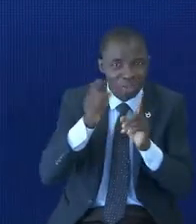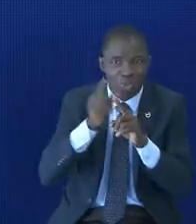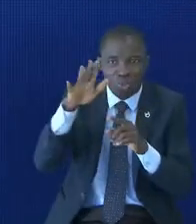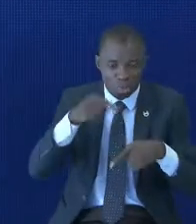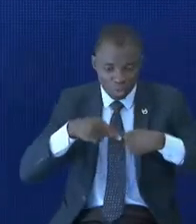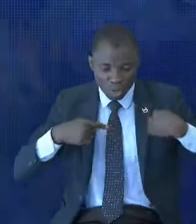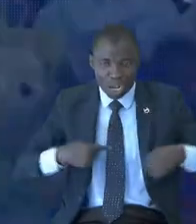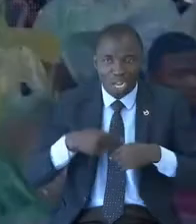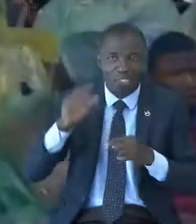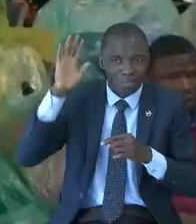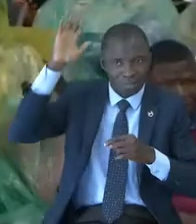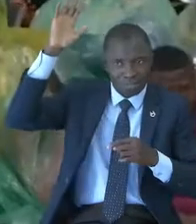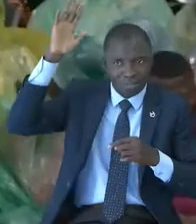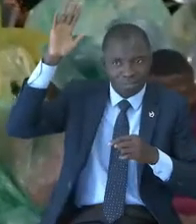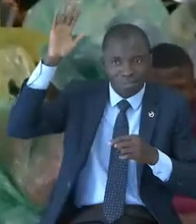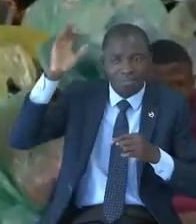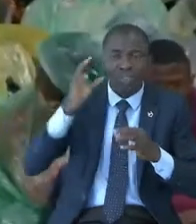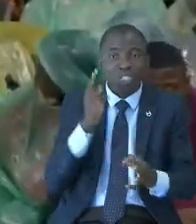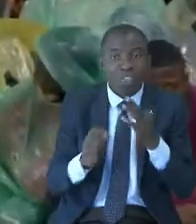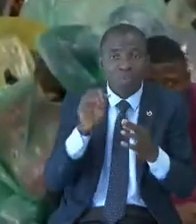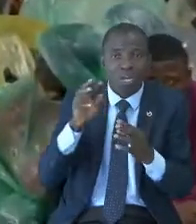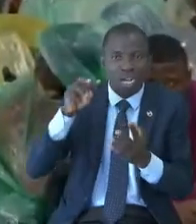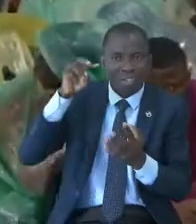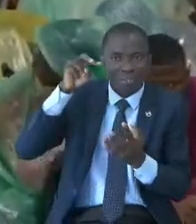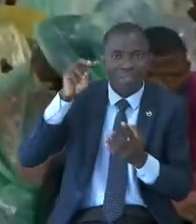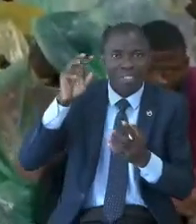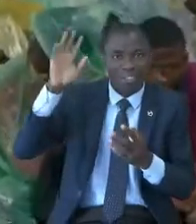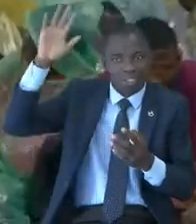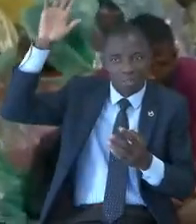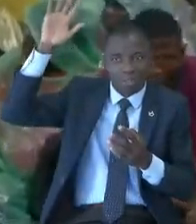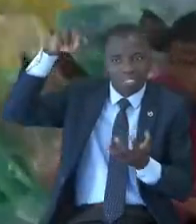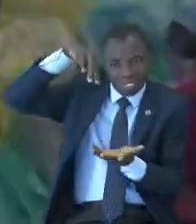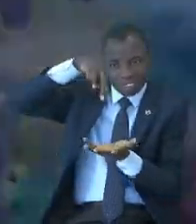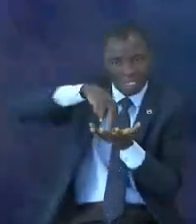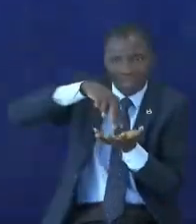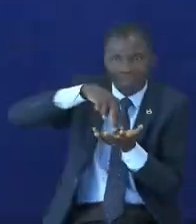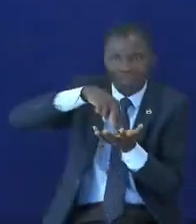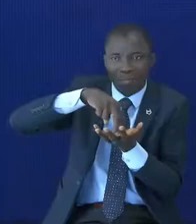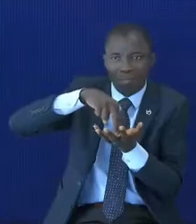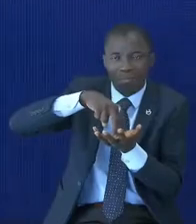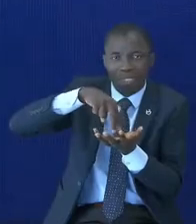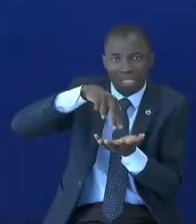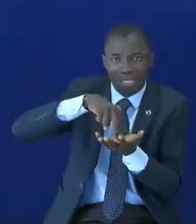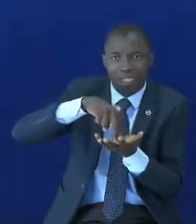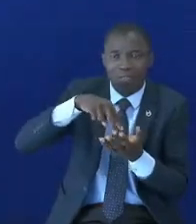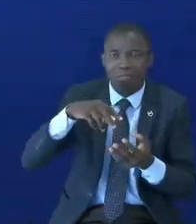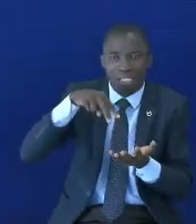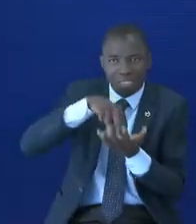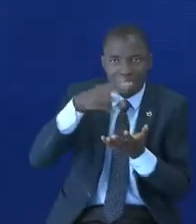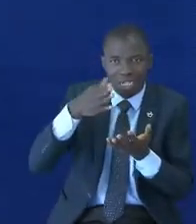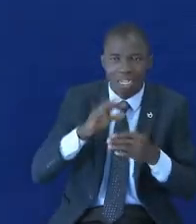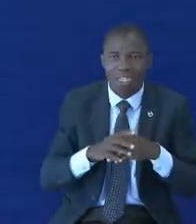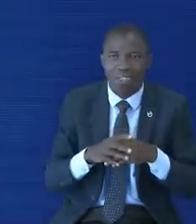hand. God bless you there. If you're raising up your hand, you will stand up. Thank you, thank you, thank you. Stand up. Stand